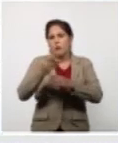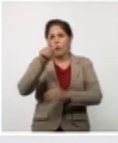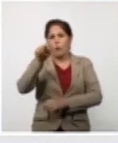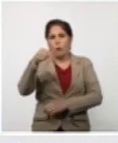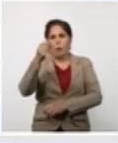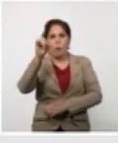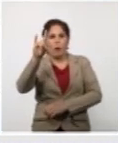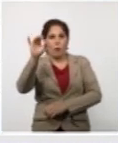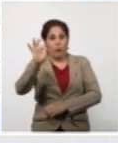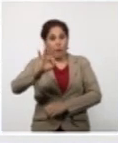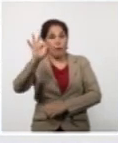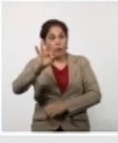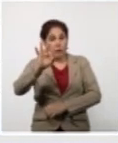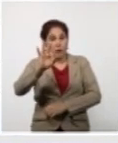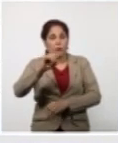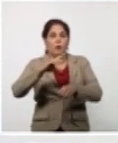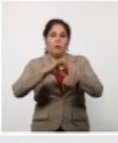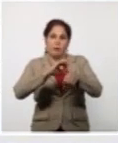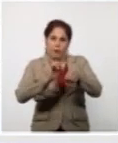2,133 people,